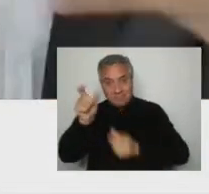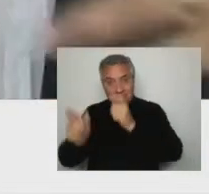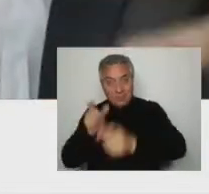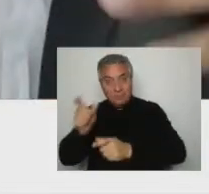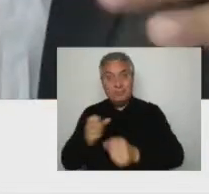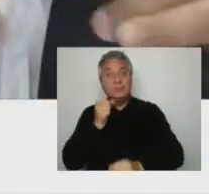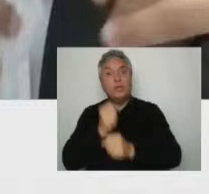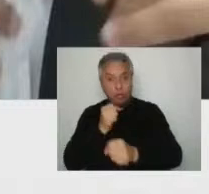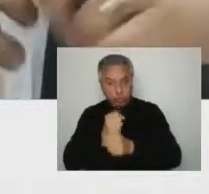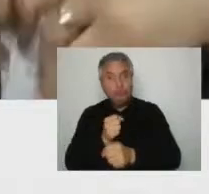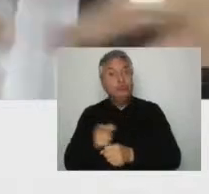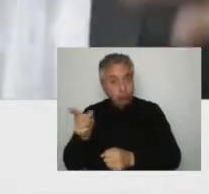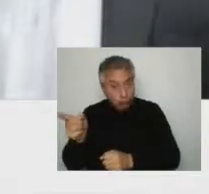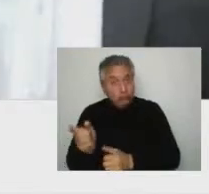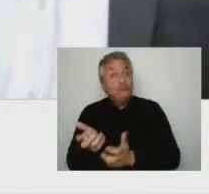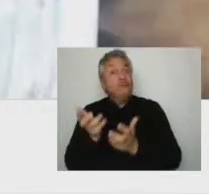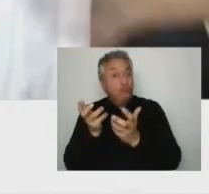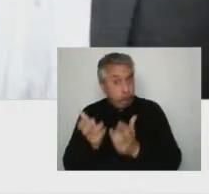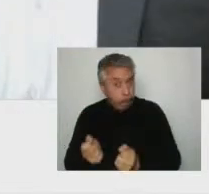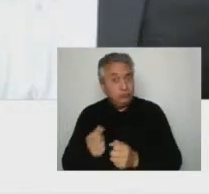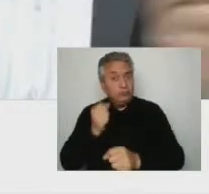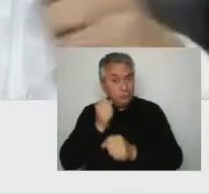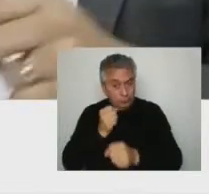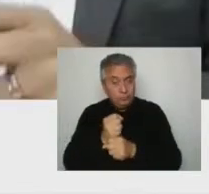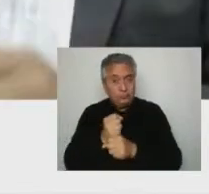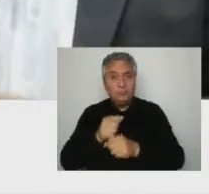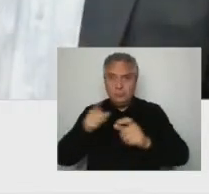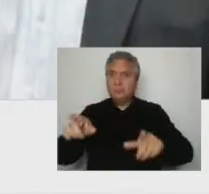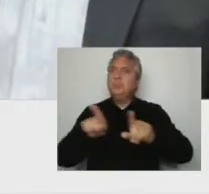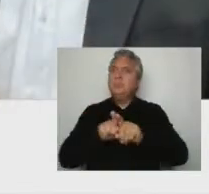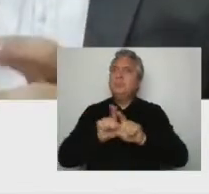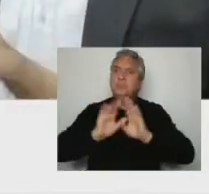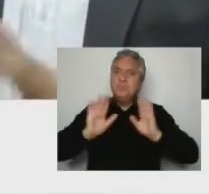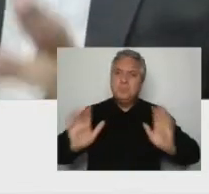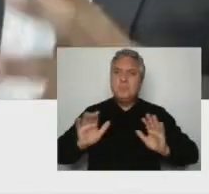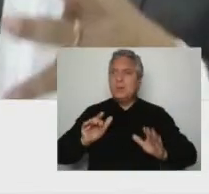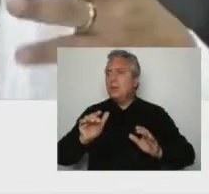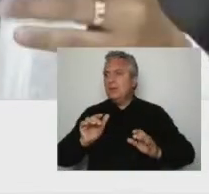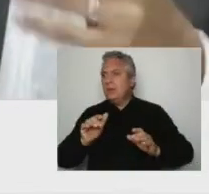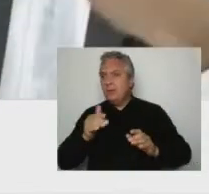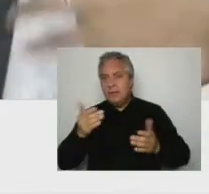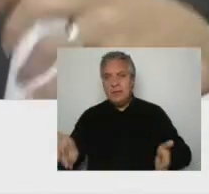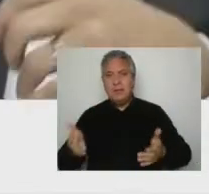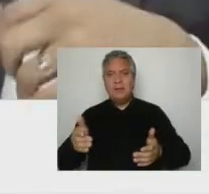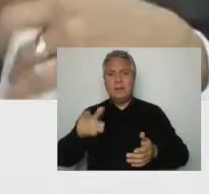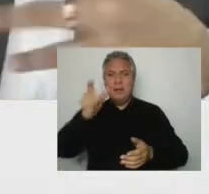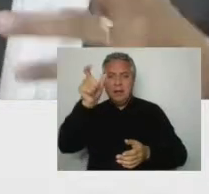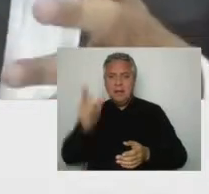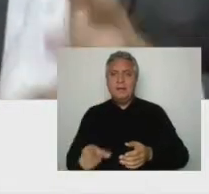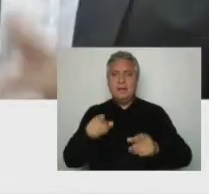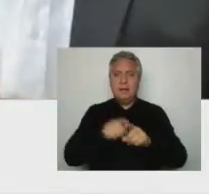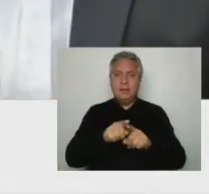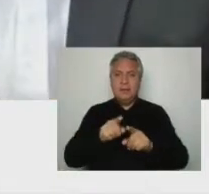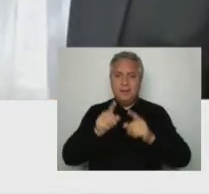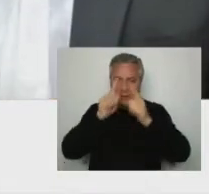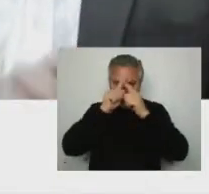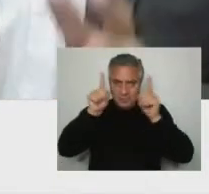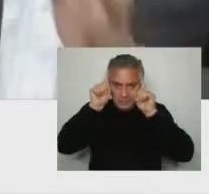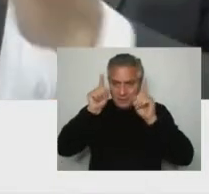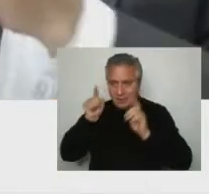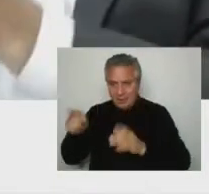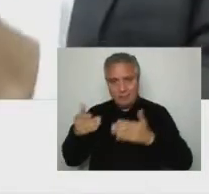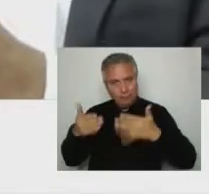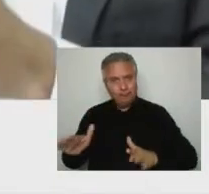and then we have the self-employed. We have the typical classic ones, individuals who work in the private sector,